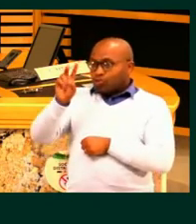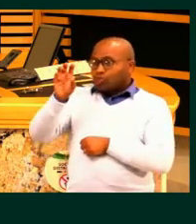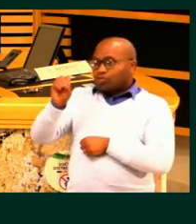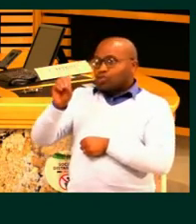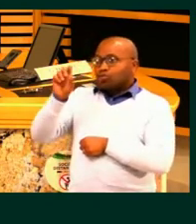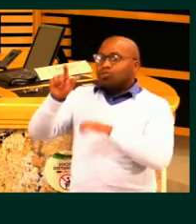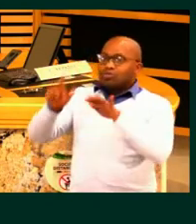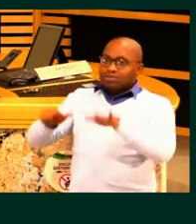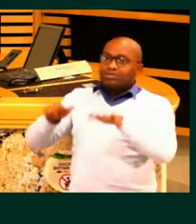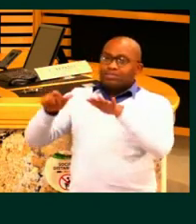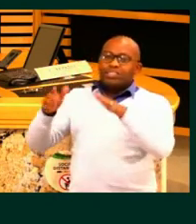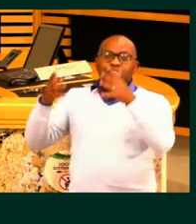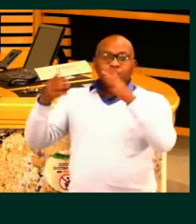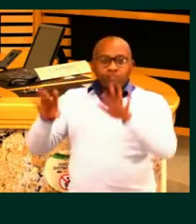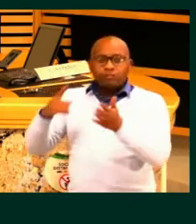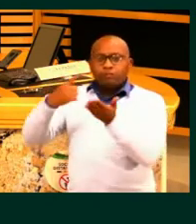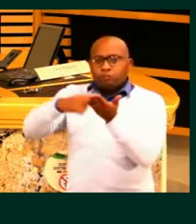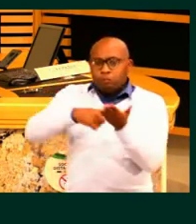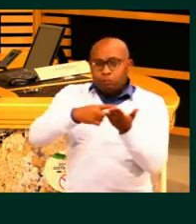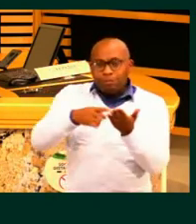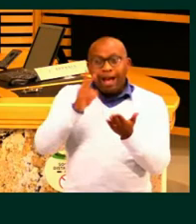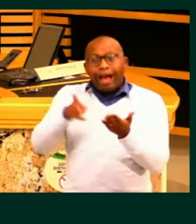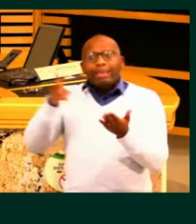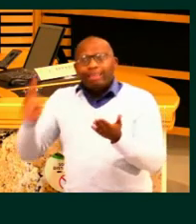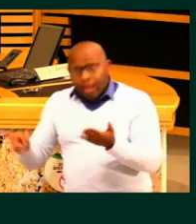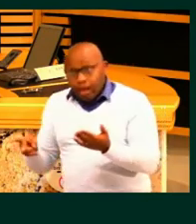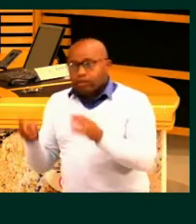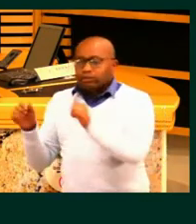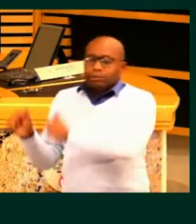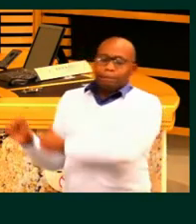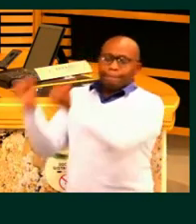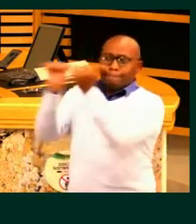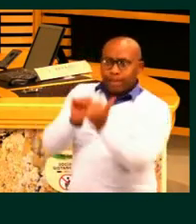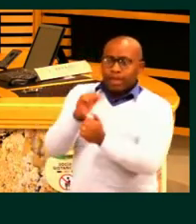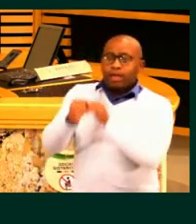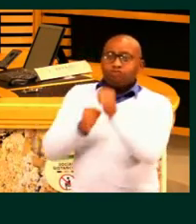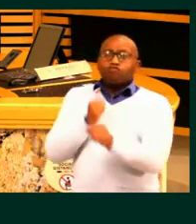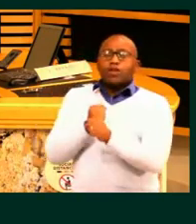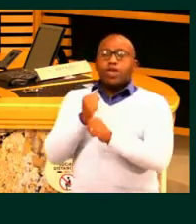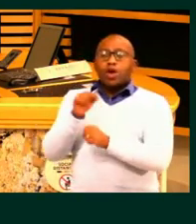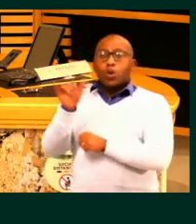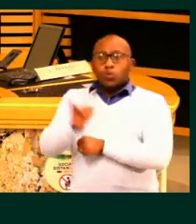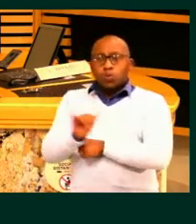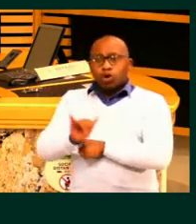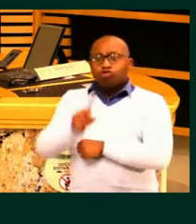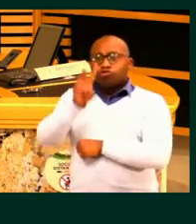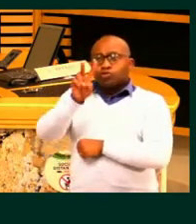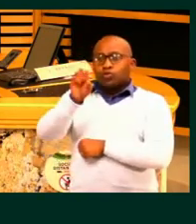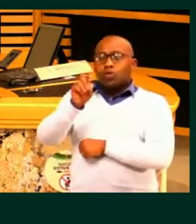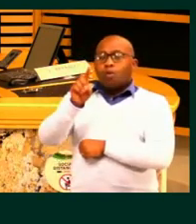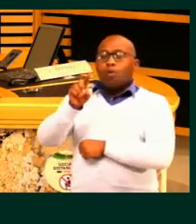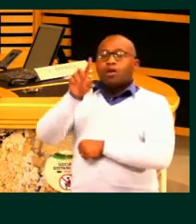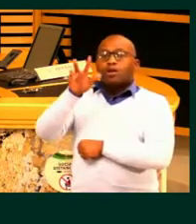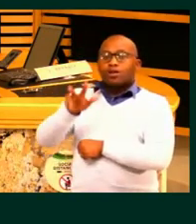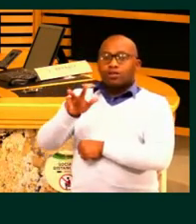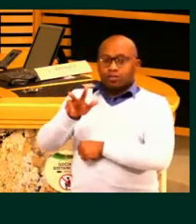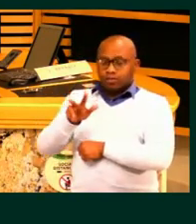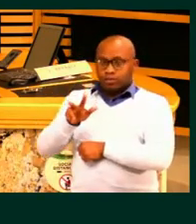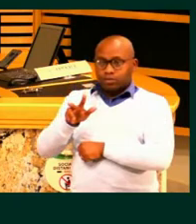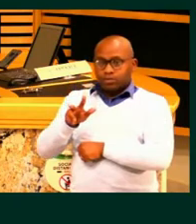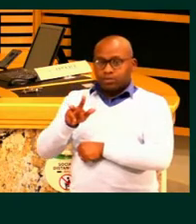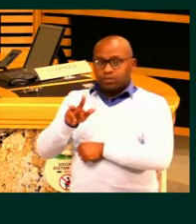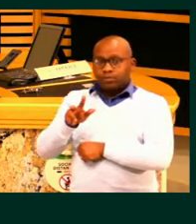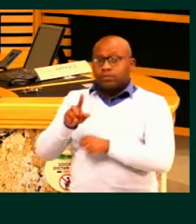debated in 2018 but sadden this house largely